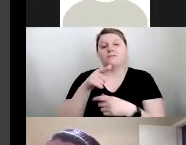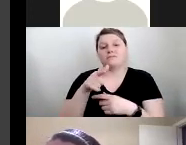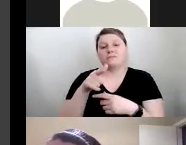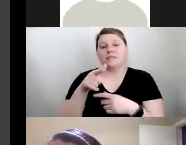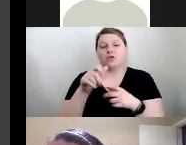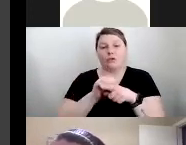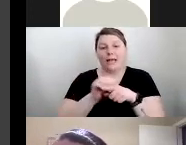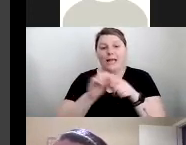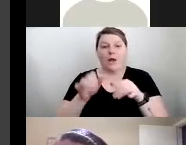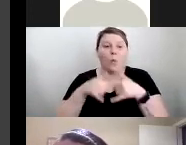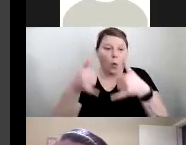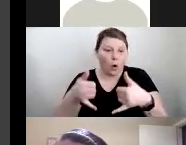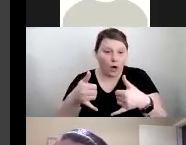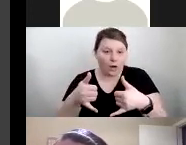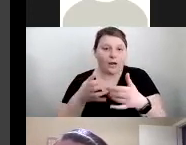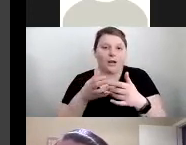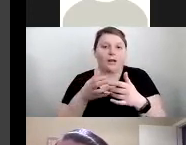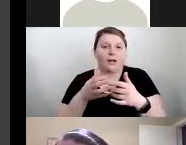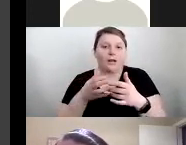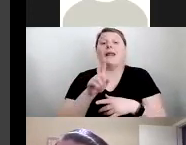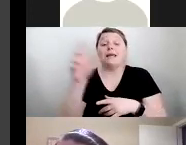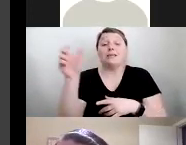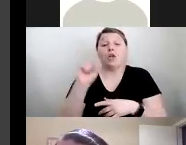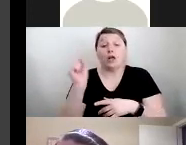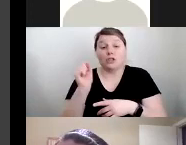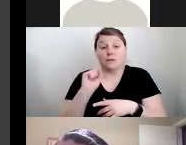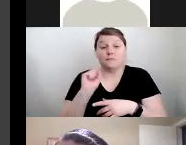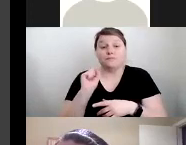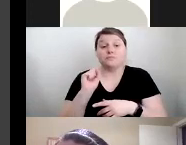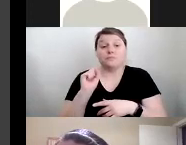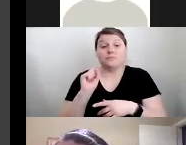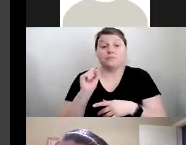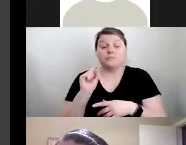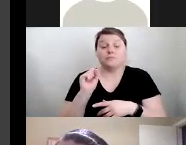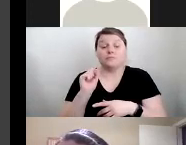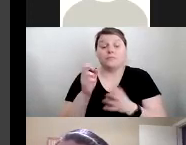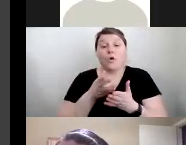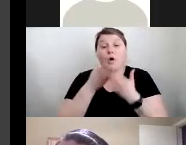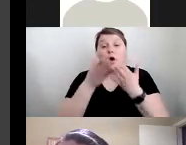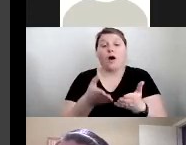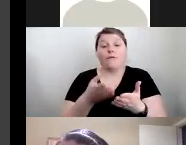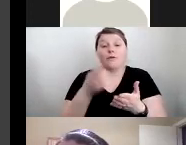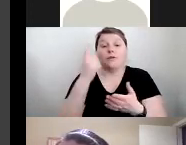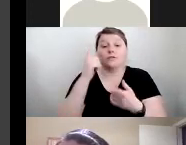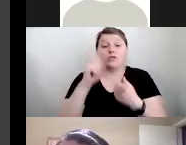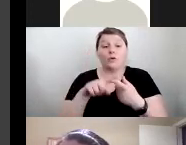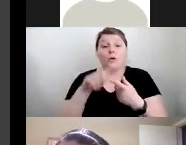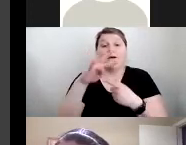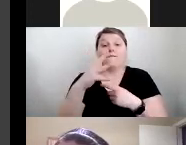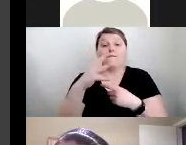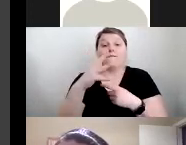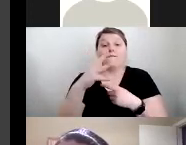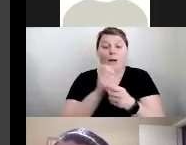Programs. So this is actually a scholarship that is offered to a fourth-year medical student every